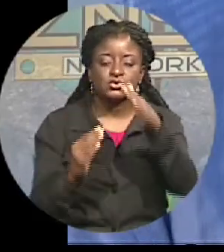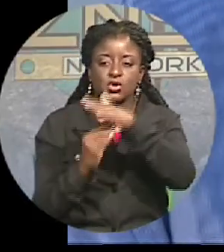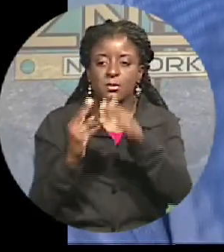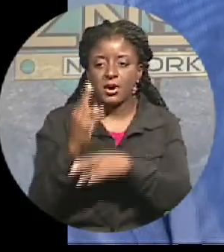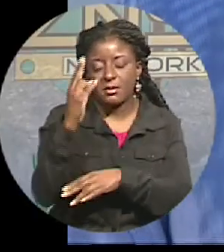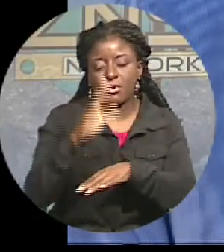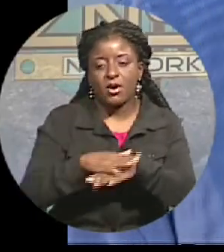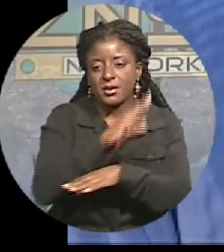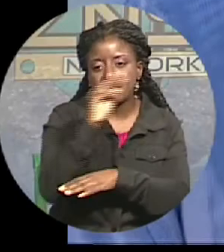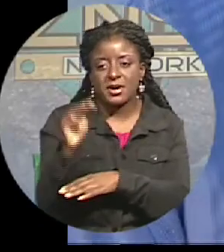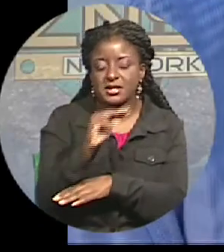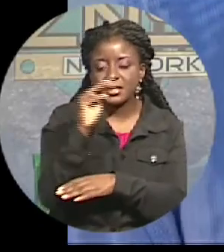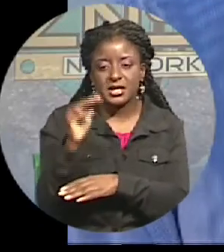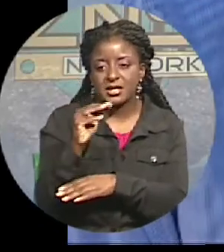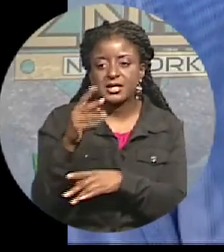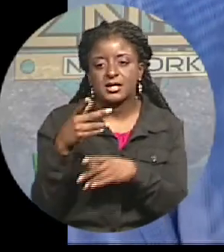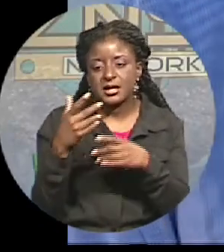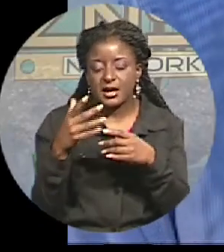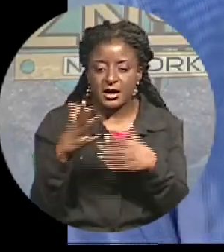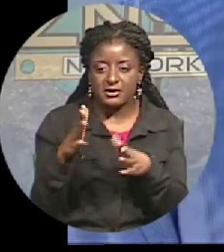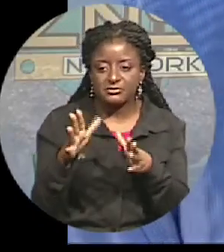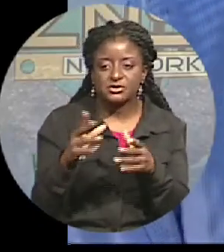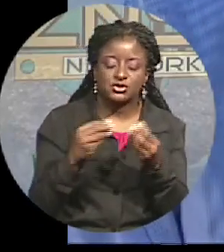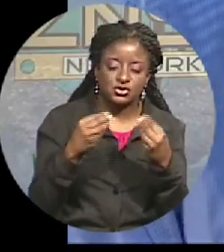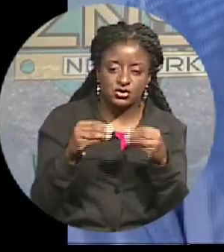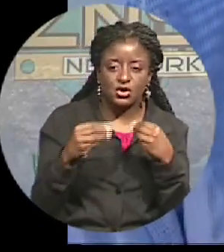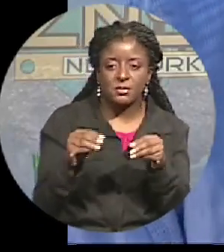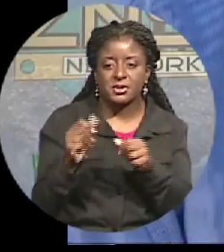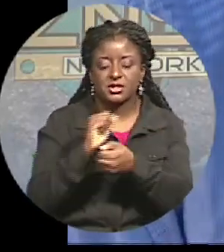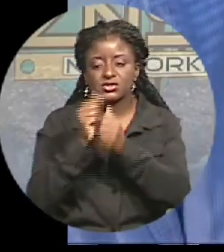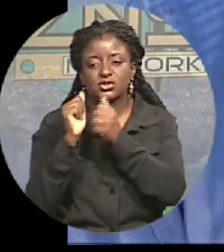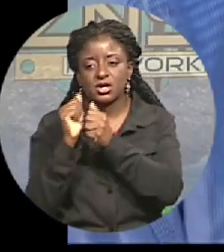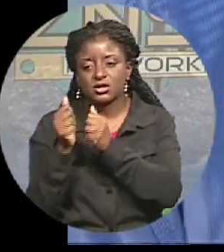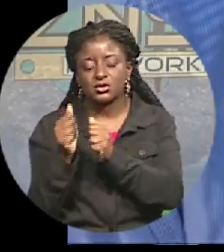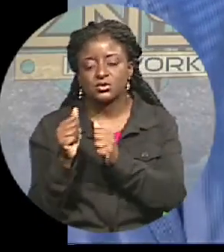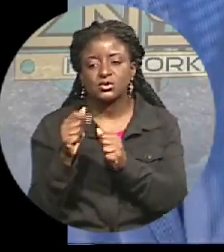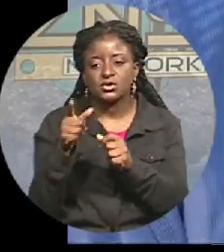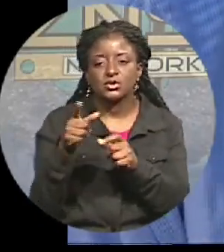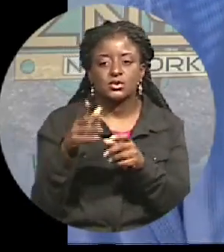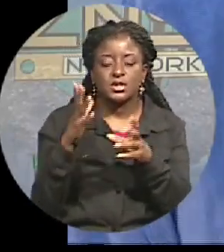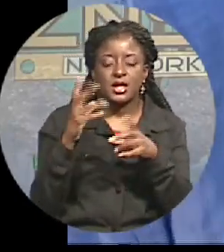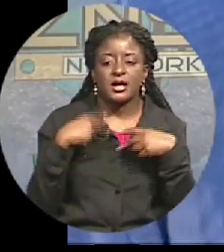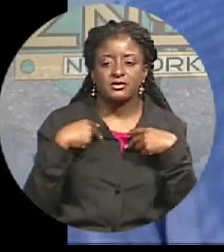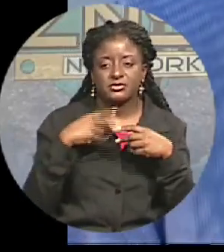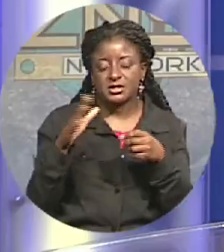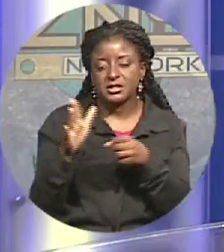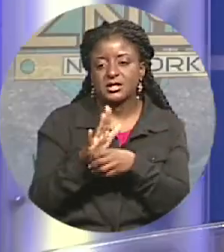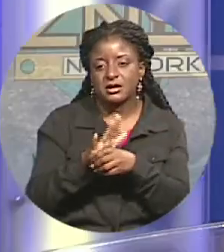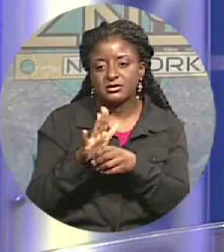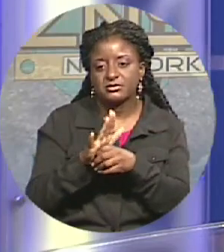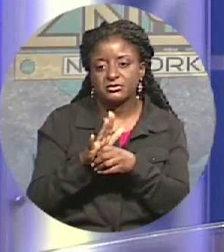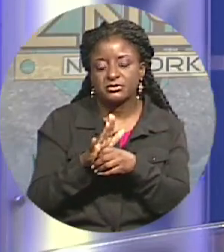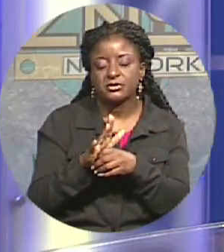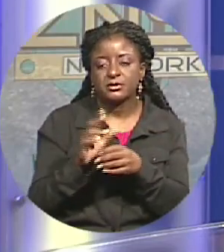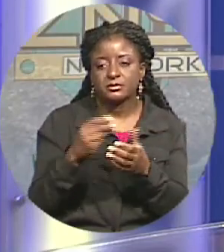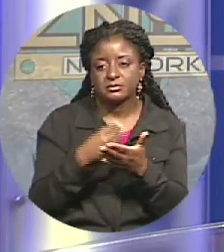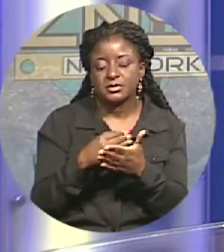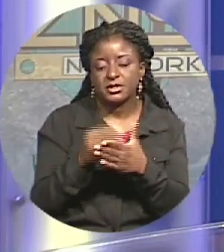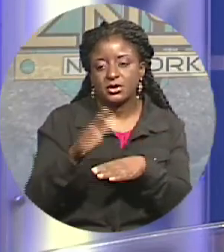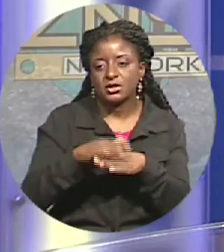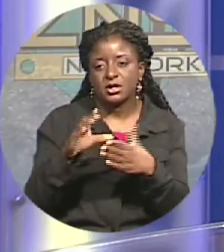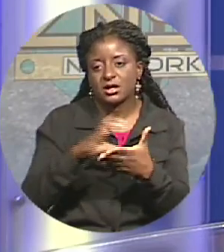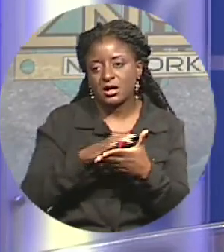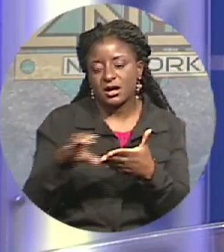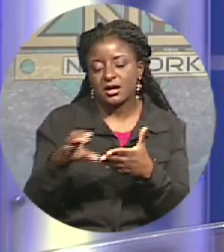happens during the Christmas week, shopping, junk and new, and all the preps, family stuff, it'll give them certainly enough credit. And many